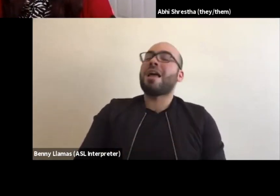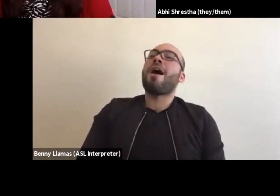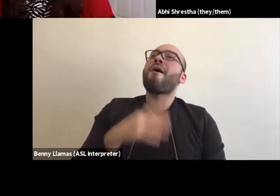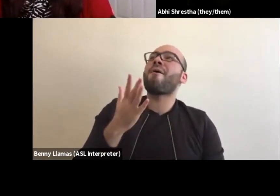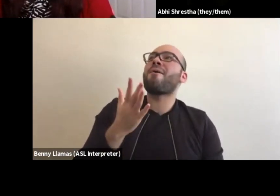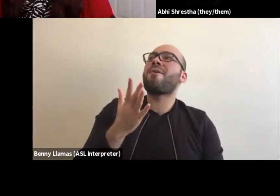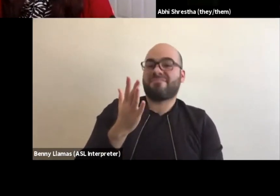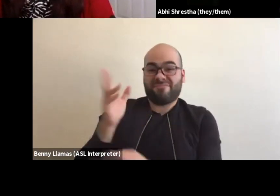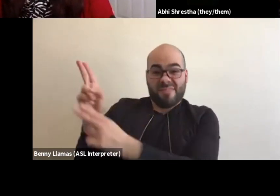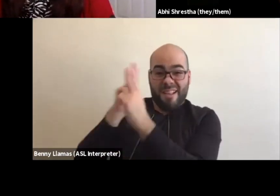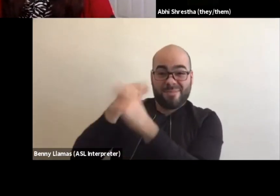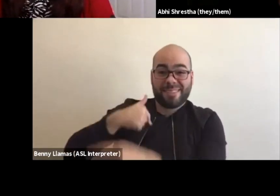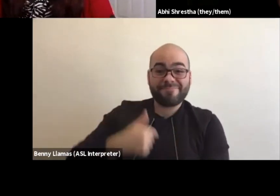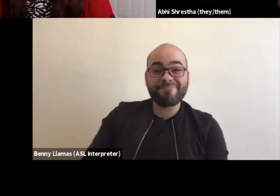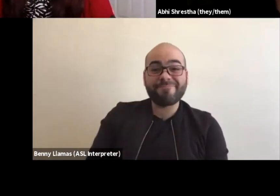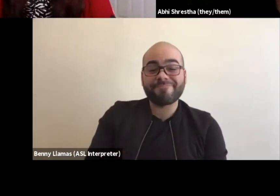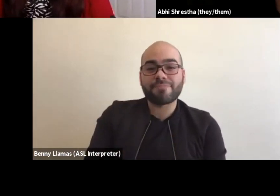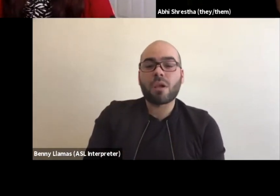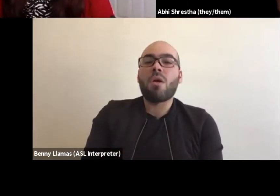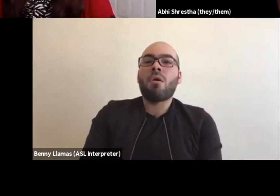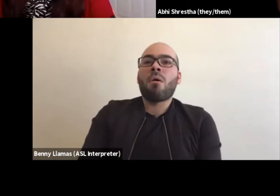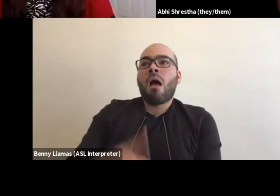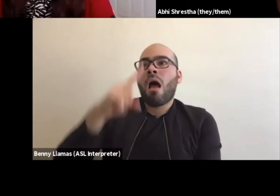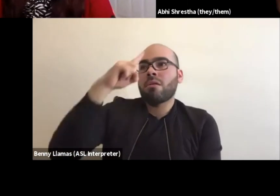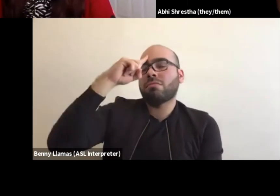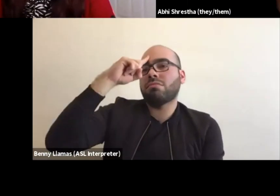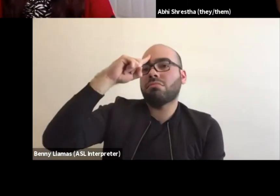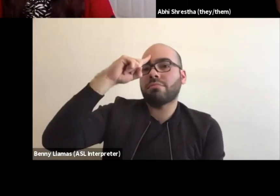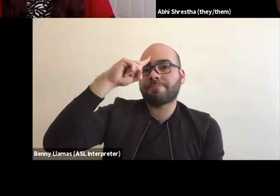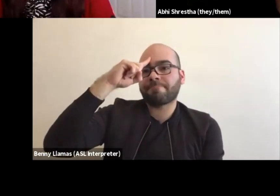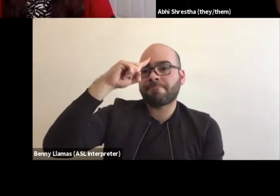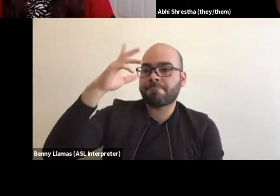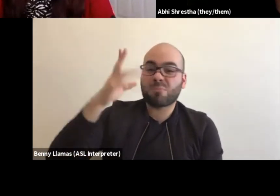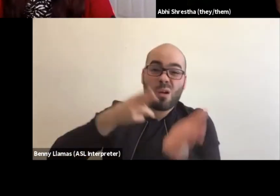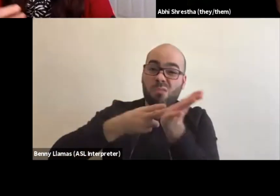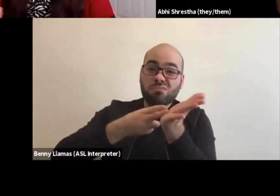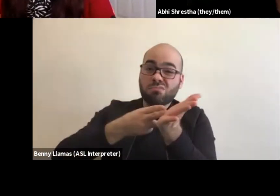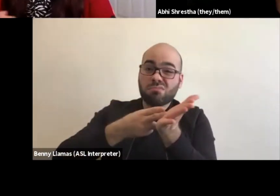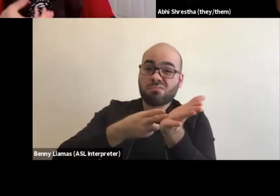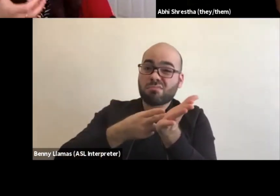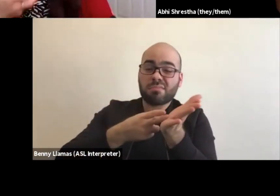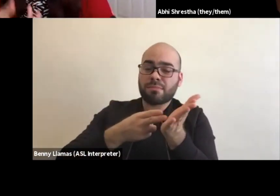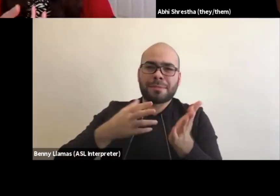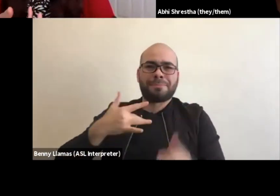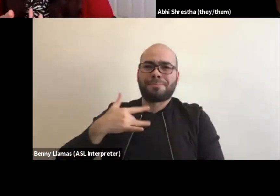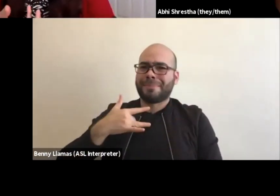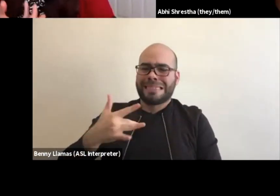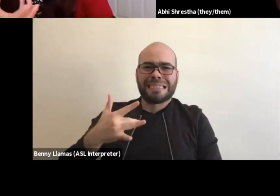an honor, really. I think, you know, honestly, I'm in a perpetual state of